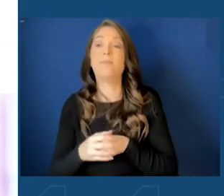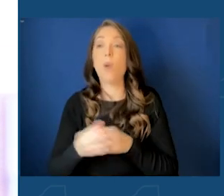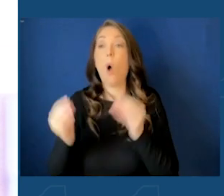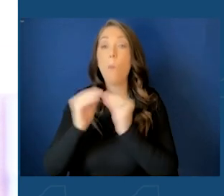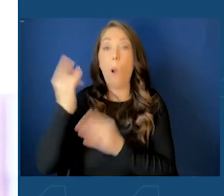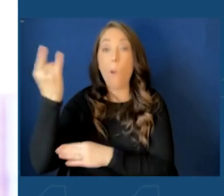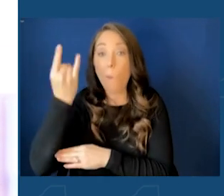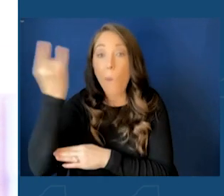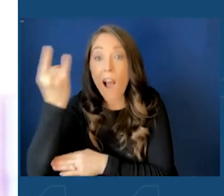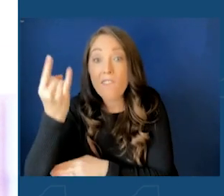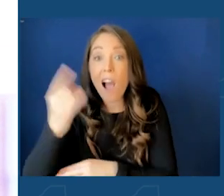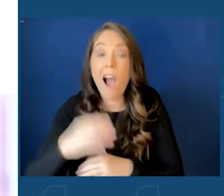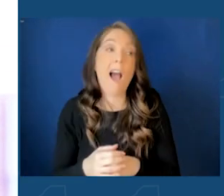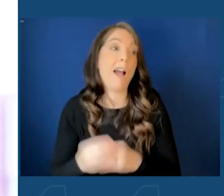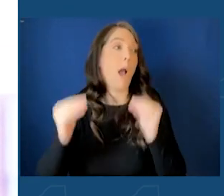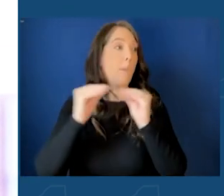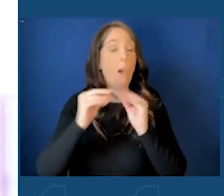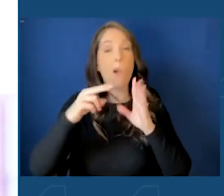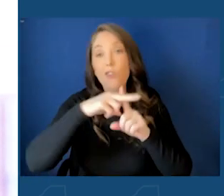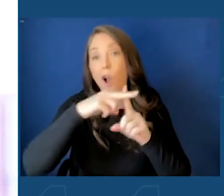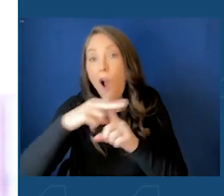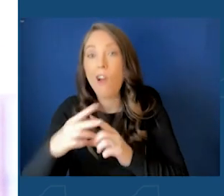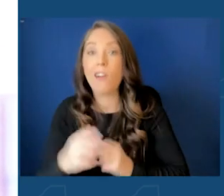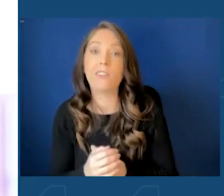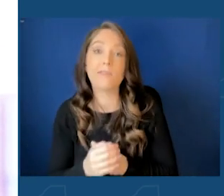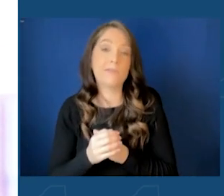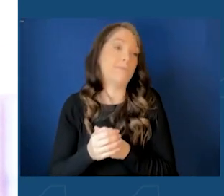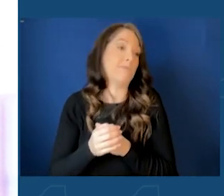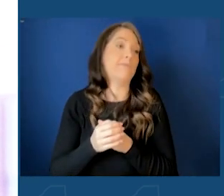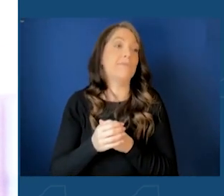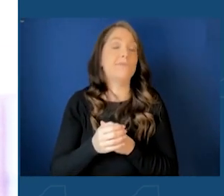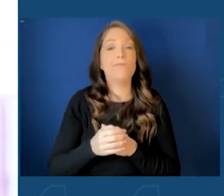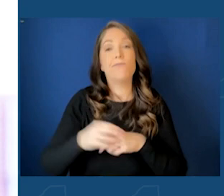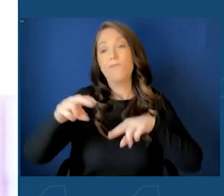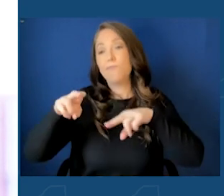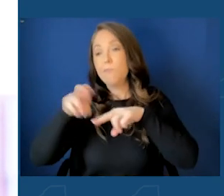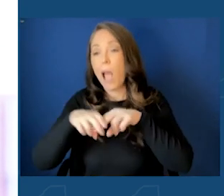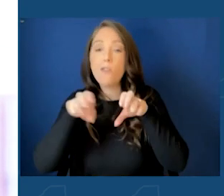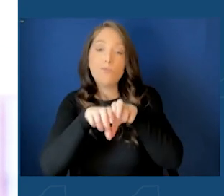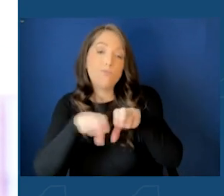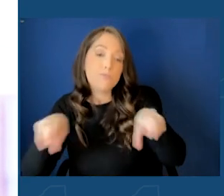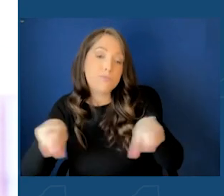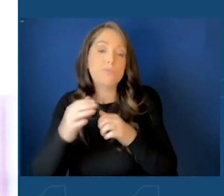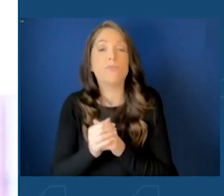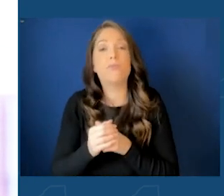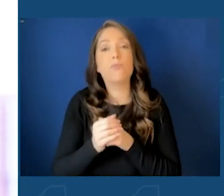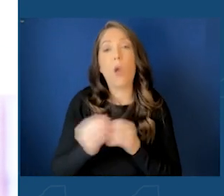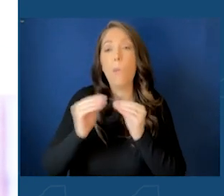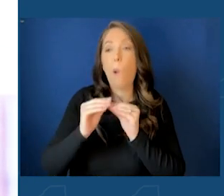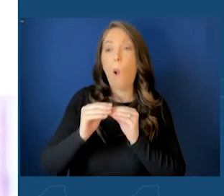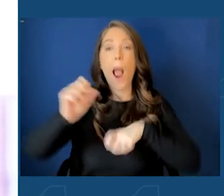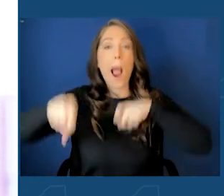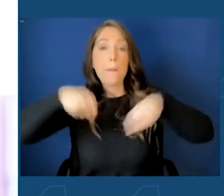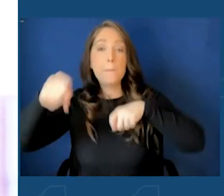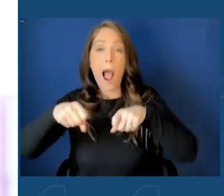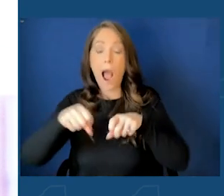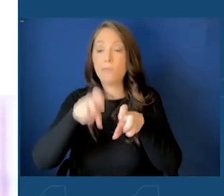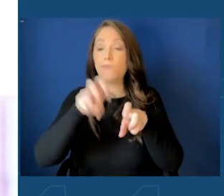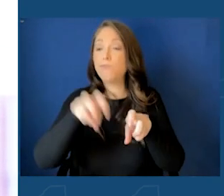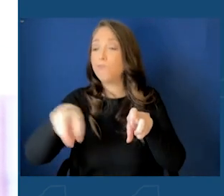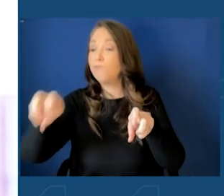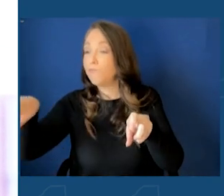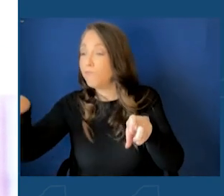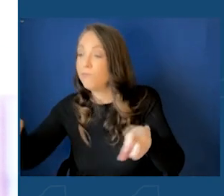charging stations, shelters and benches and longer platforms, more bike racks so you can ride your bike there, plazas with